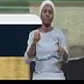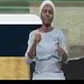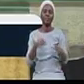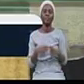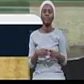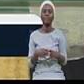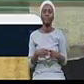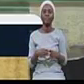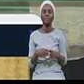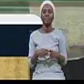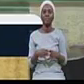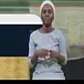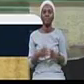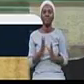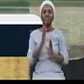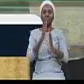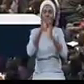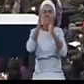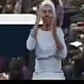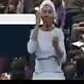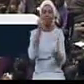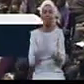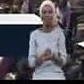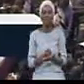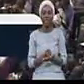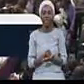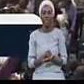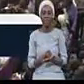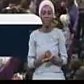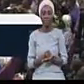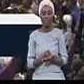A good church, amen.